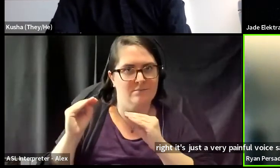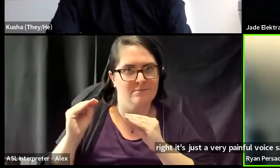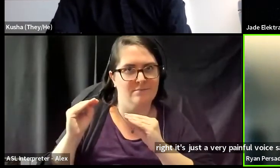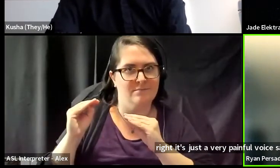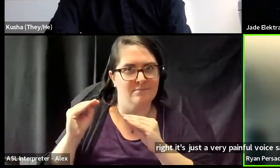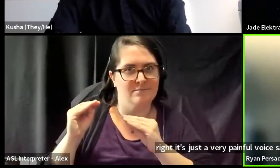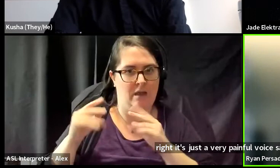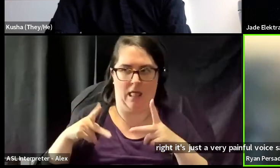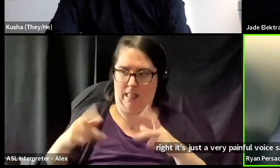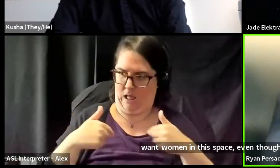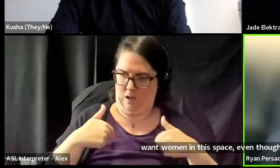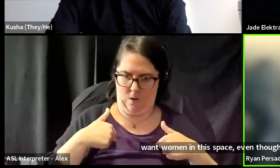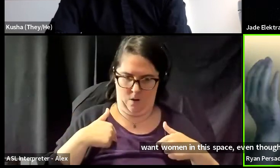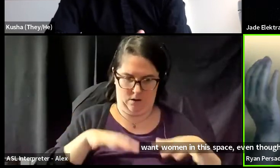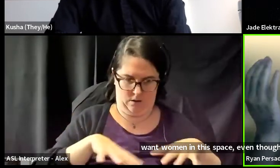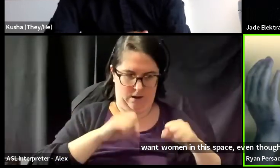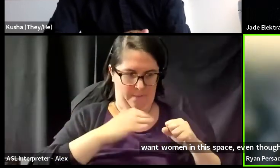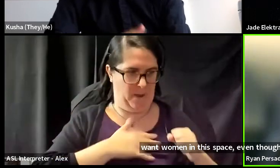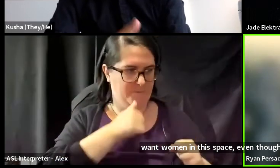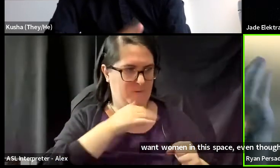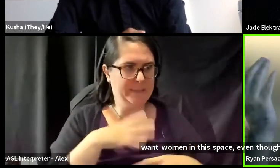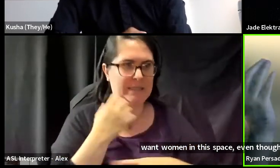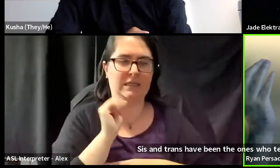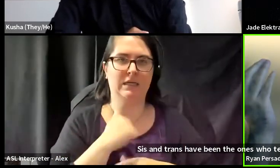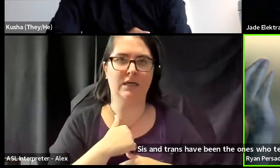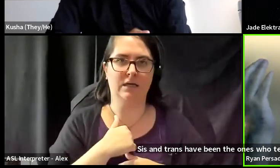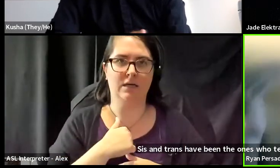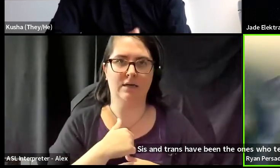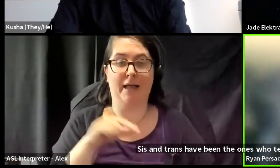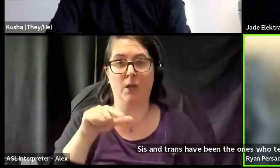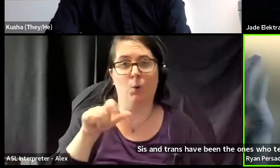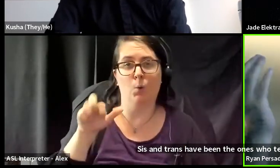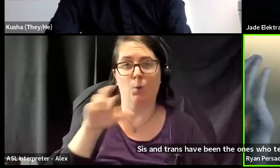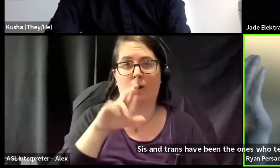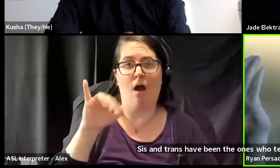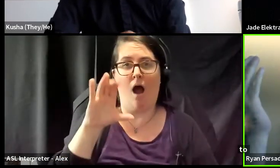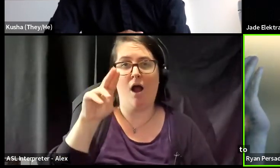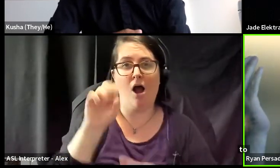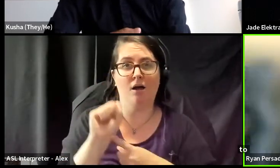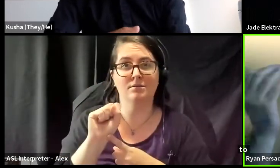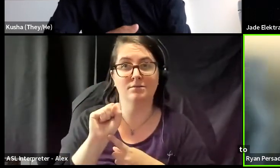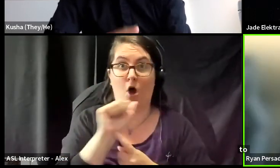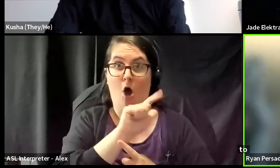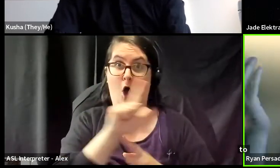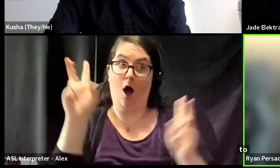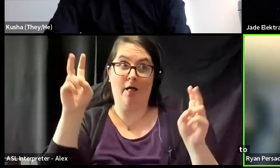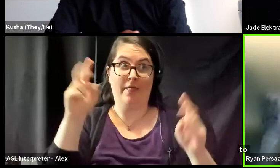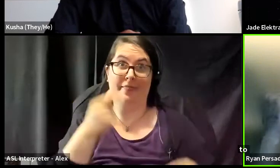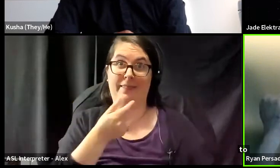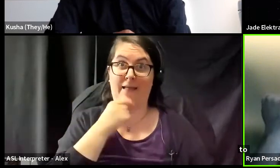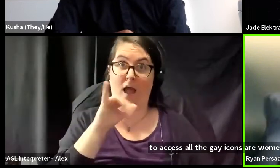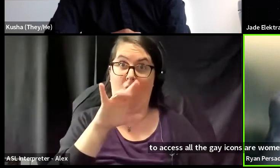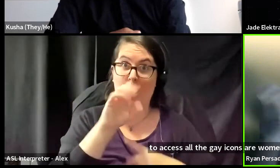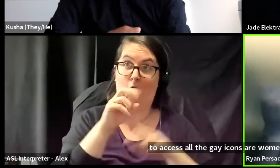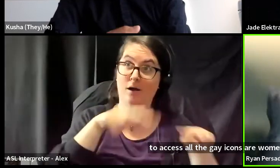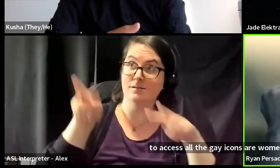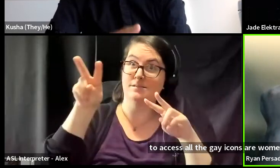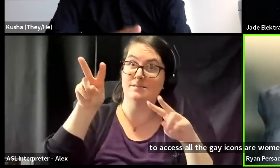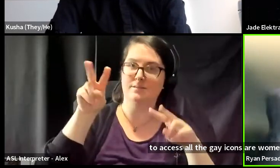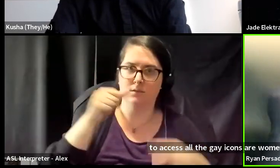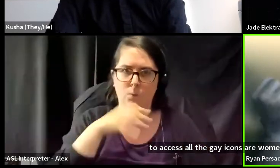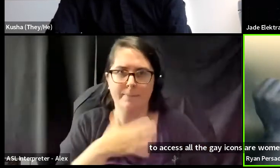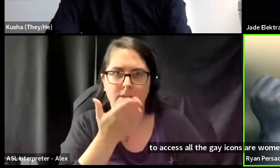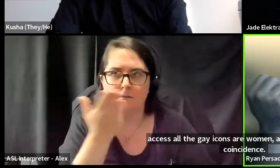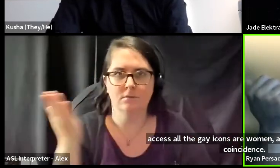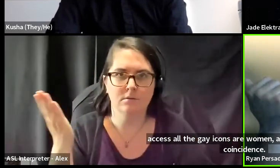access our femininity, right? Like when you think about like queer icons, all the gay icons are women, and that's not for coincidence, right? That's